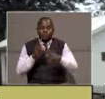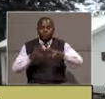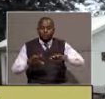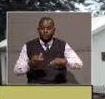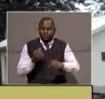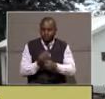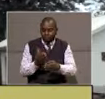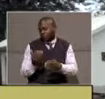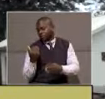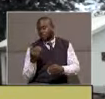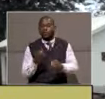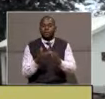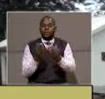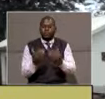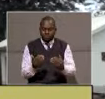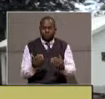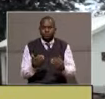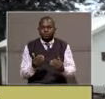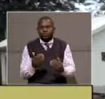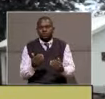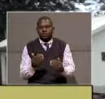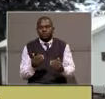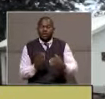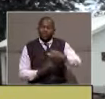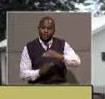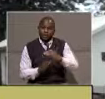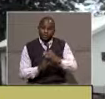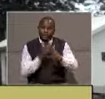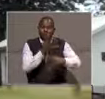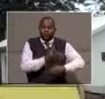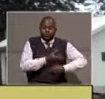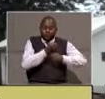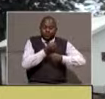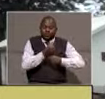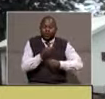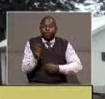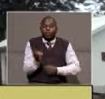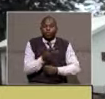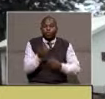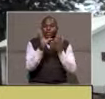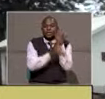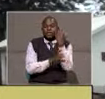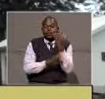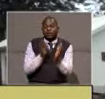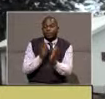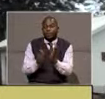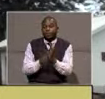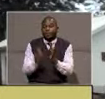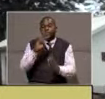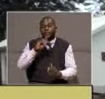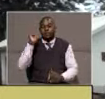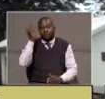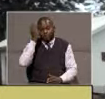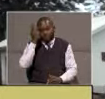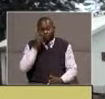conducted previously was that there is limited trust between countries. In as much as they have signed the policy,